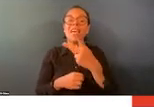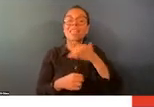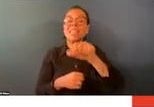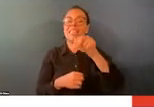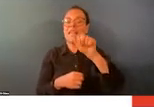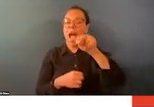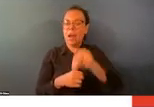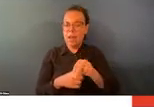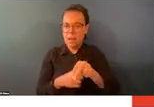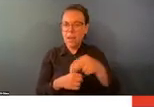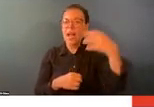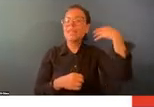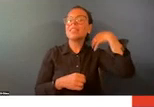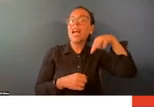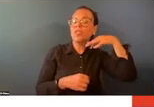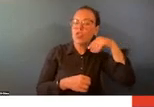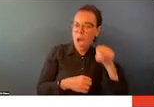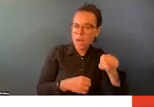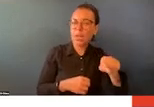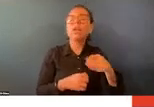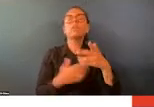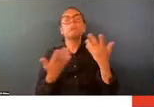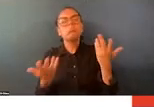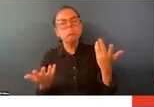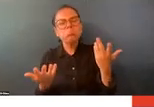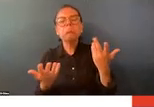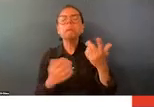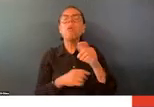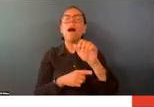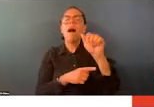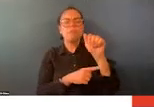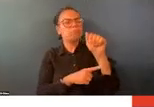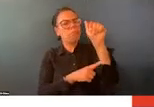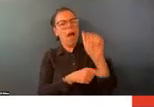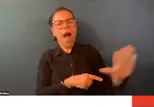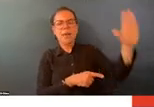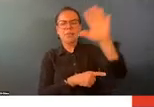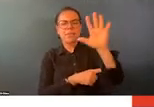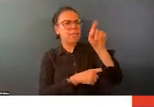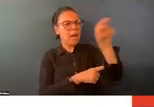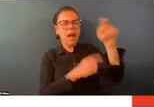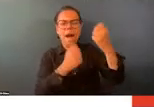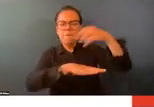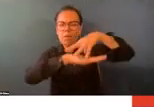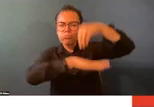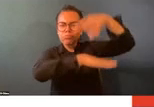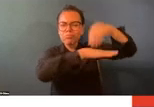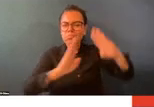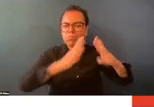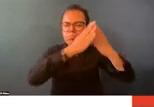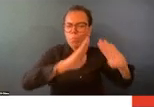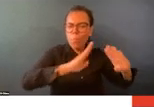Tajikistan is one of the most climate vulnerable countries in the European and Central Asia region and